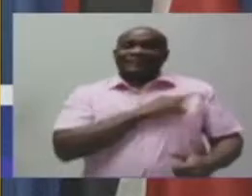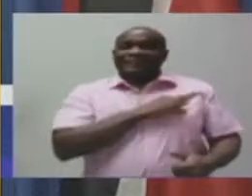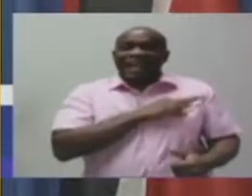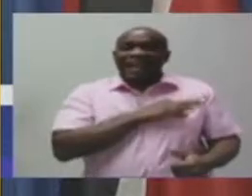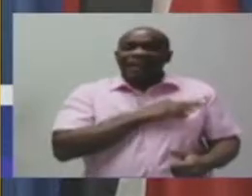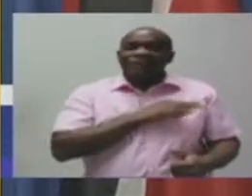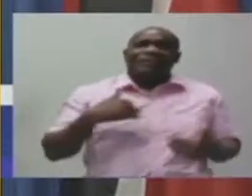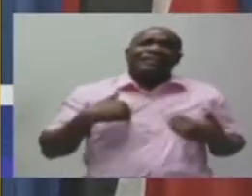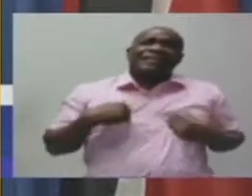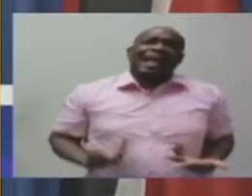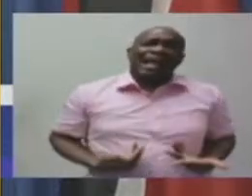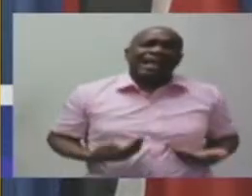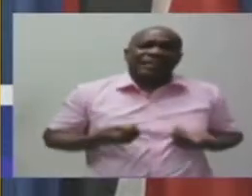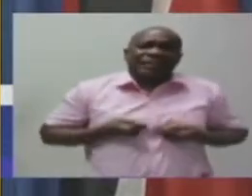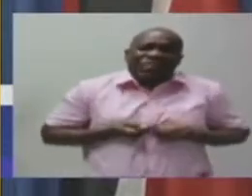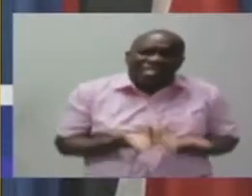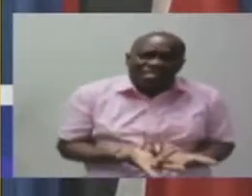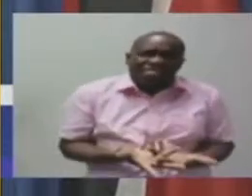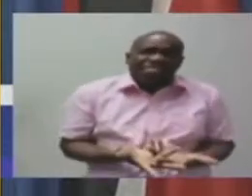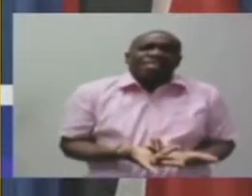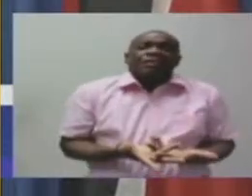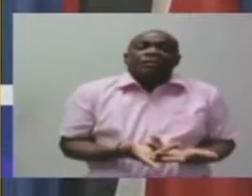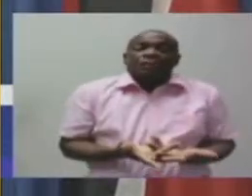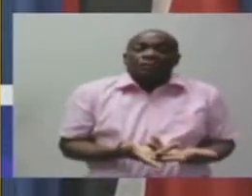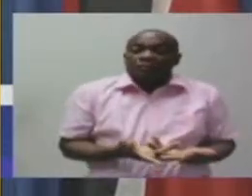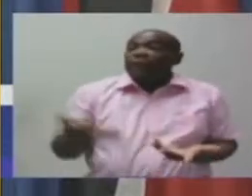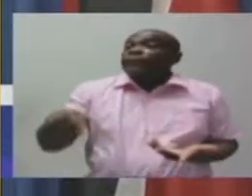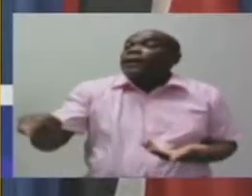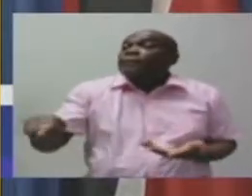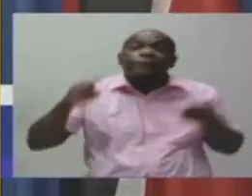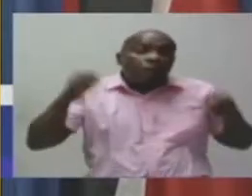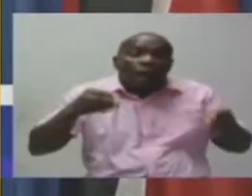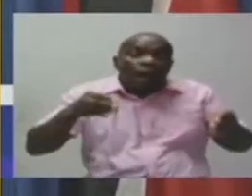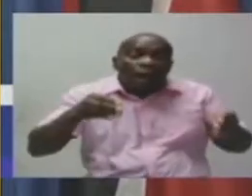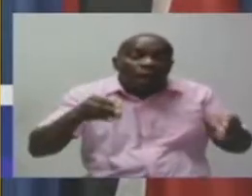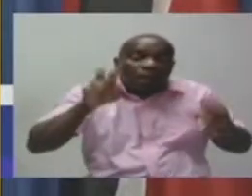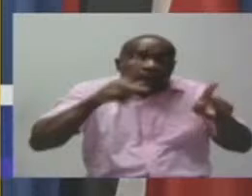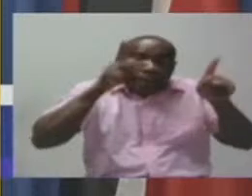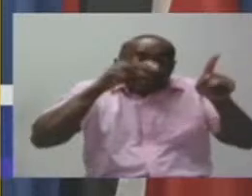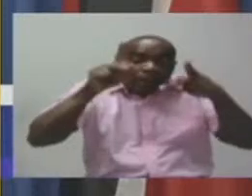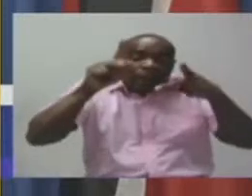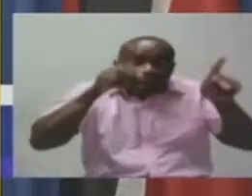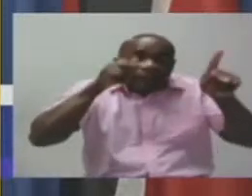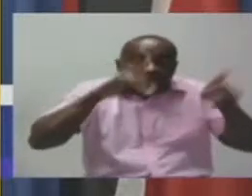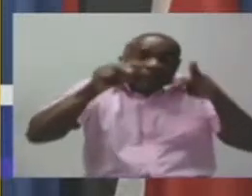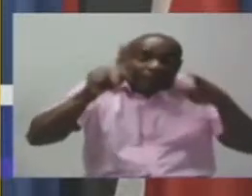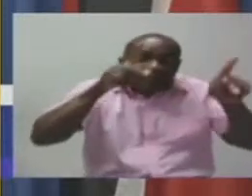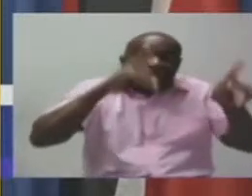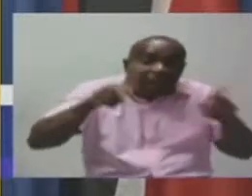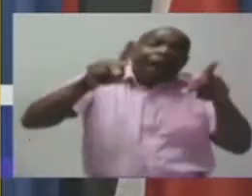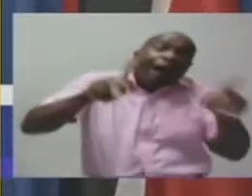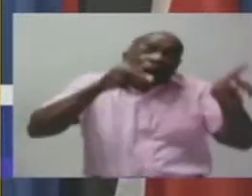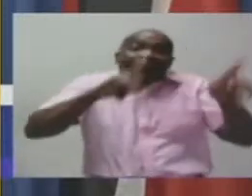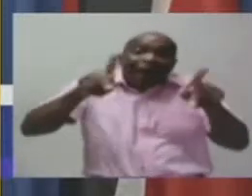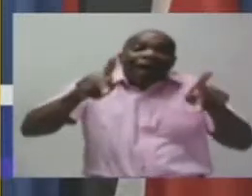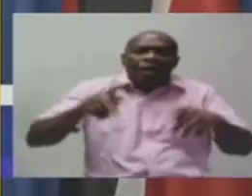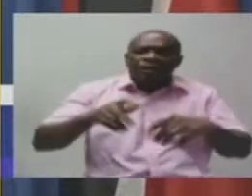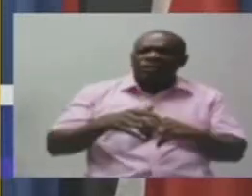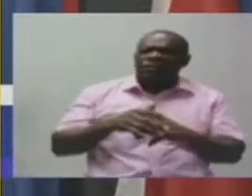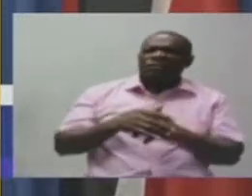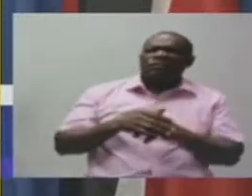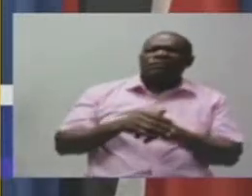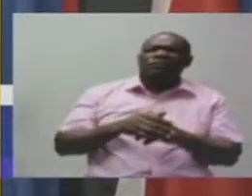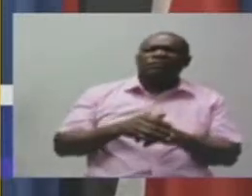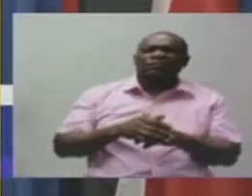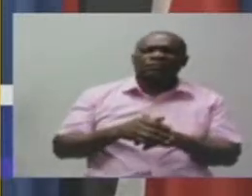concerned about is that they have to party. And that is one of the environmental conditions